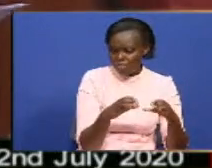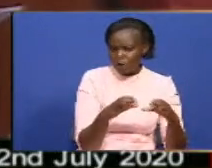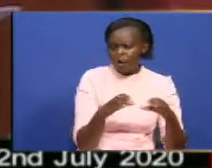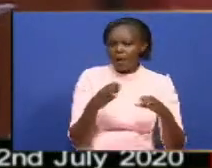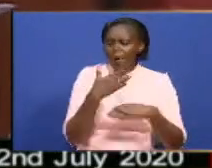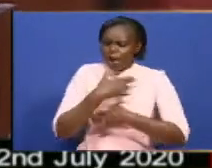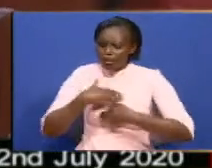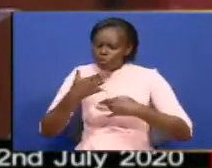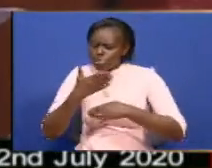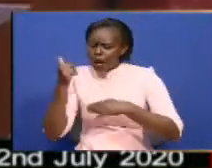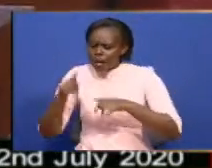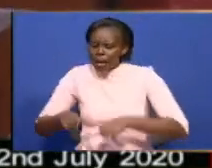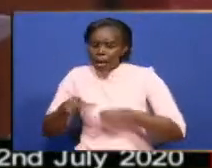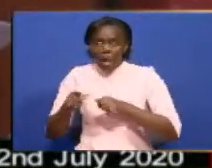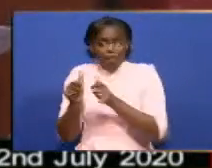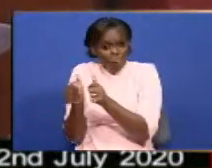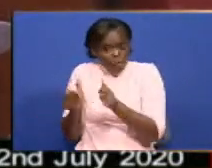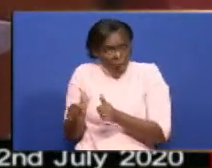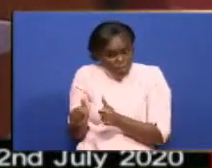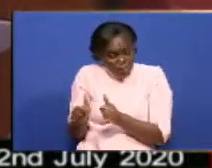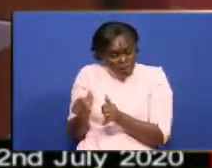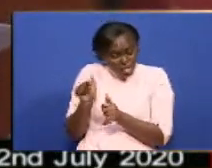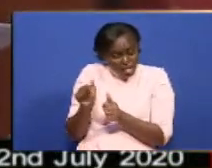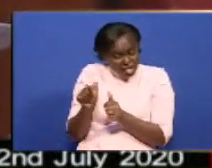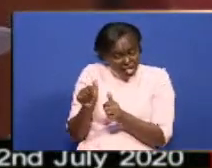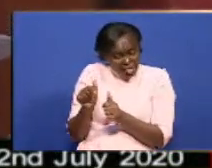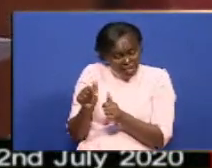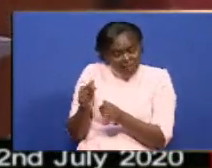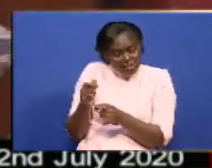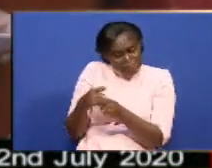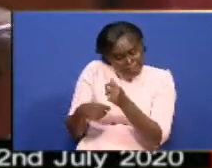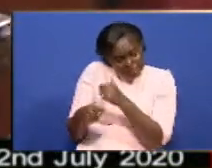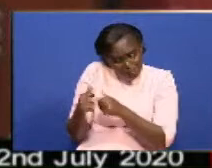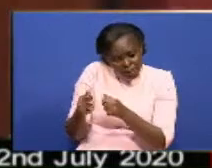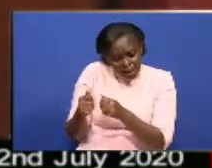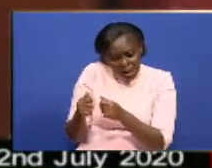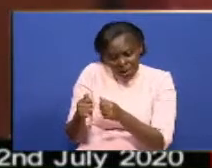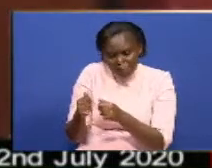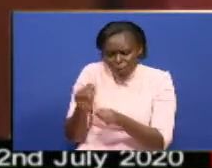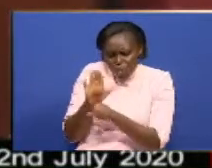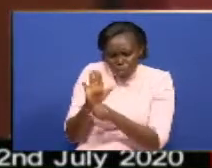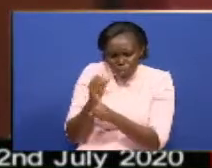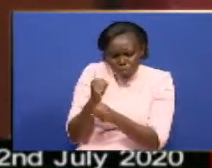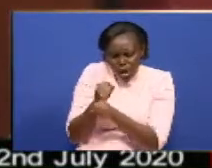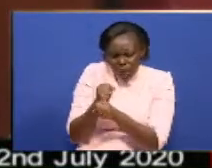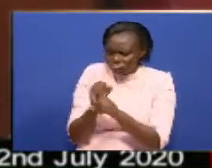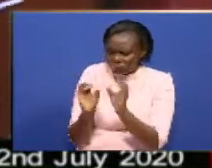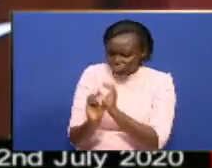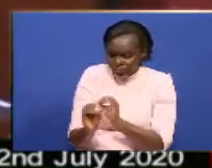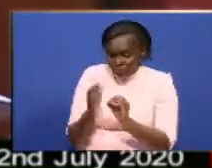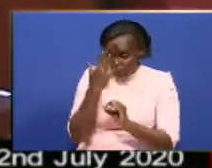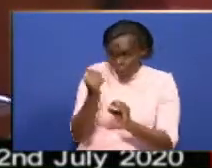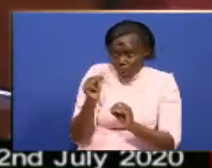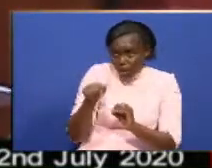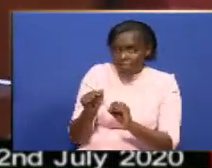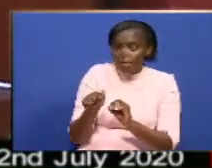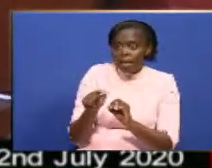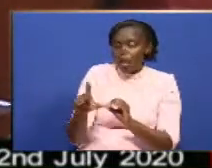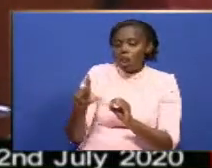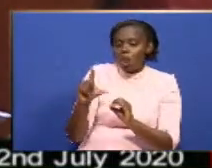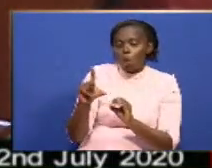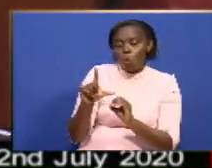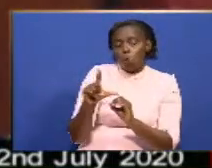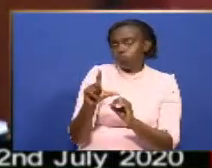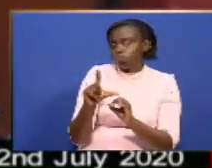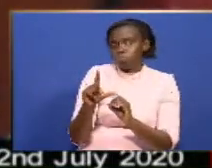in fact they live better lives. They may be lives of supply, without much work, but this is because of the sort of laws we have in the